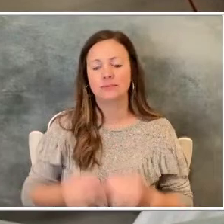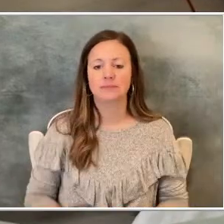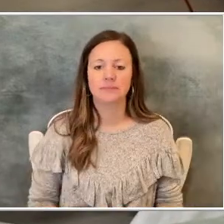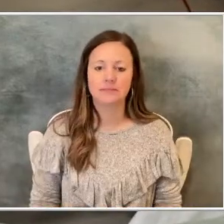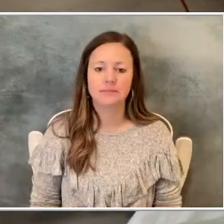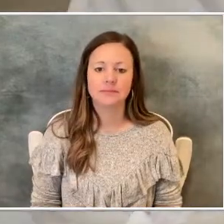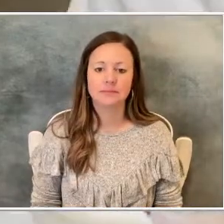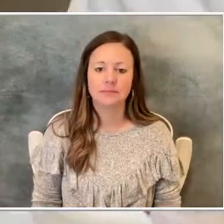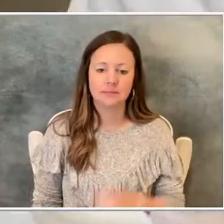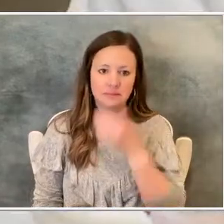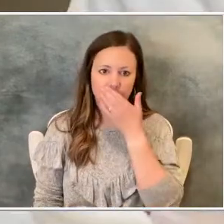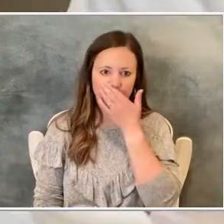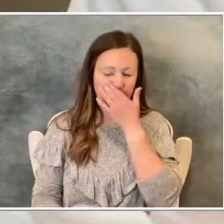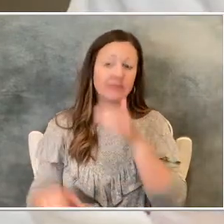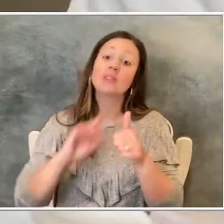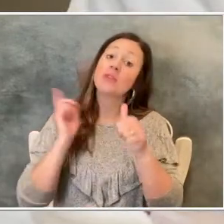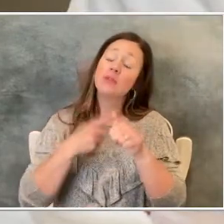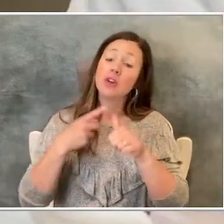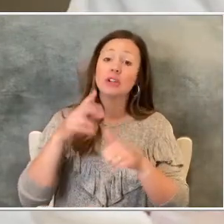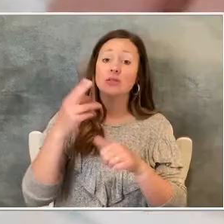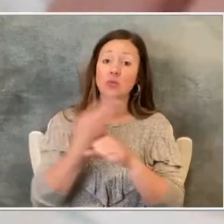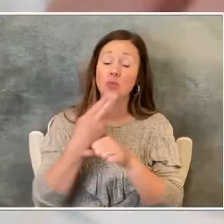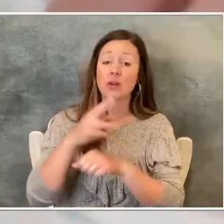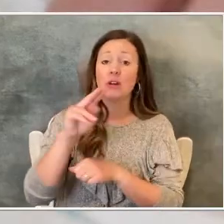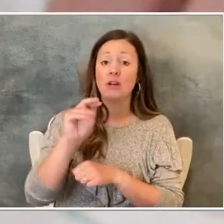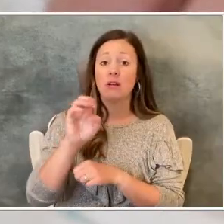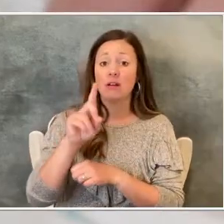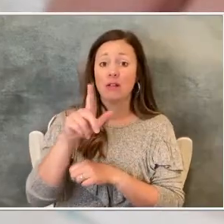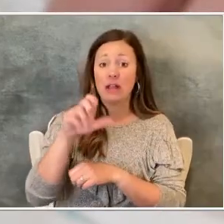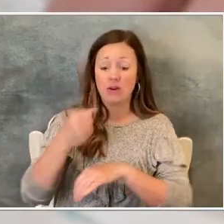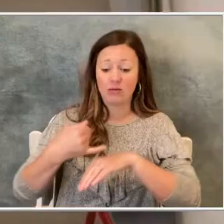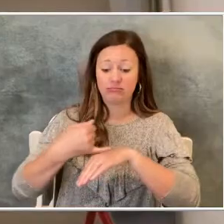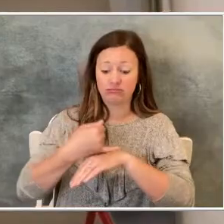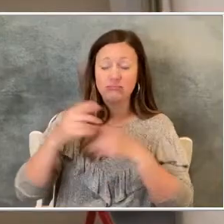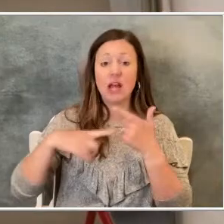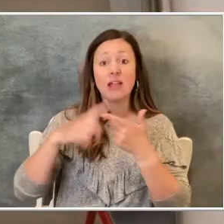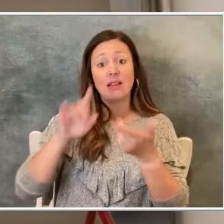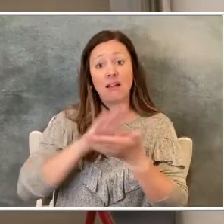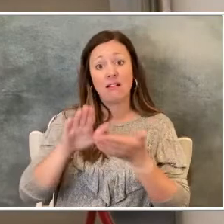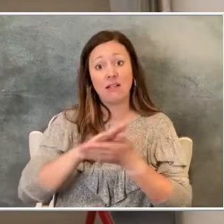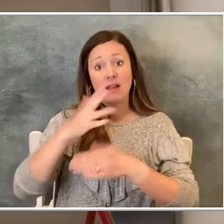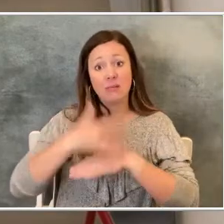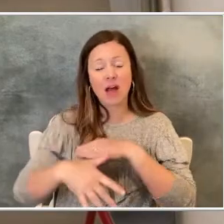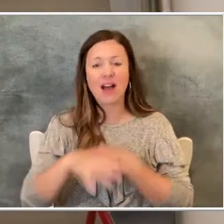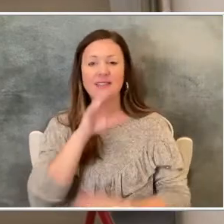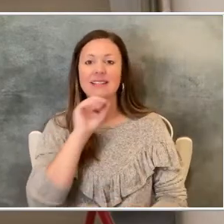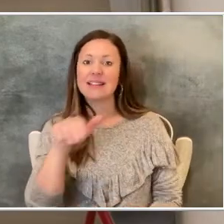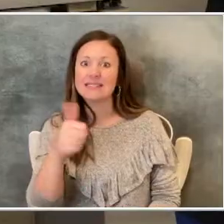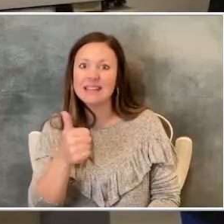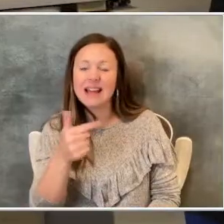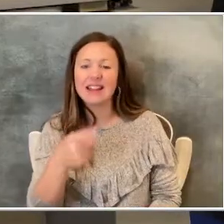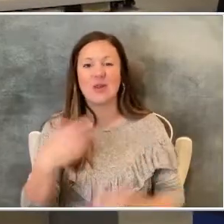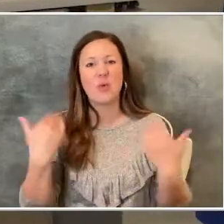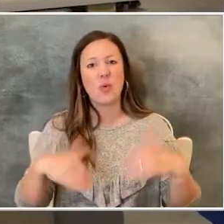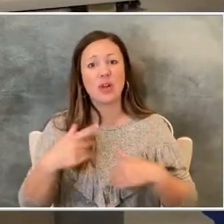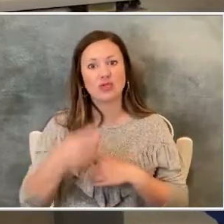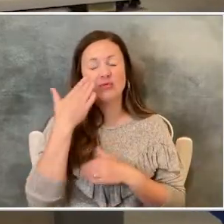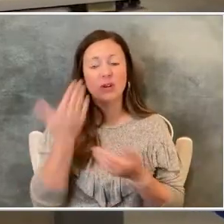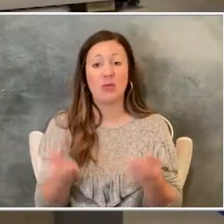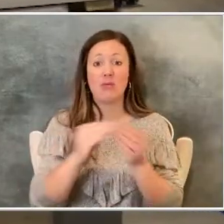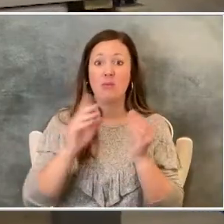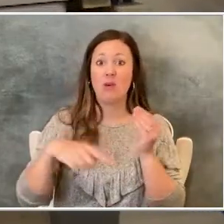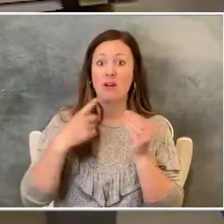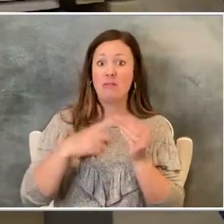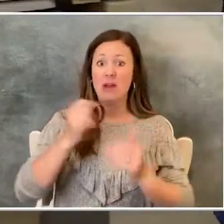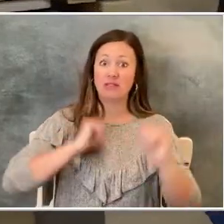They put the needles in and then they clean my blood. 10-year-old Aubree Bell knows more about science and medicine than anyone her age